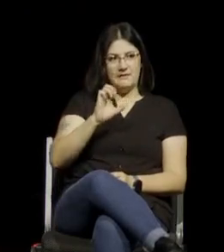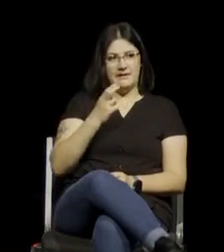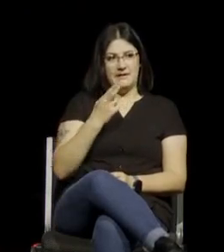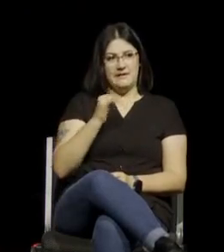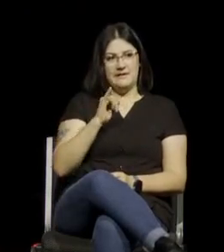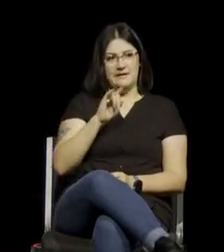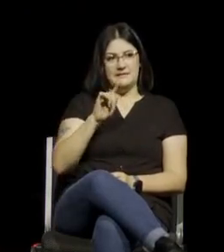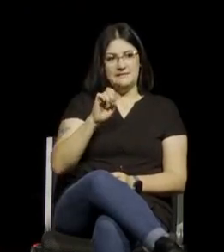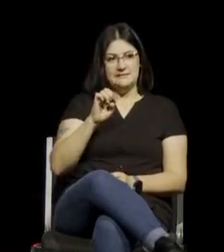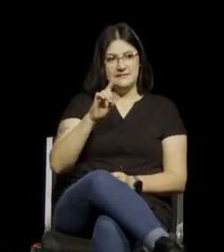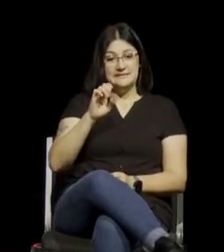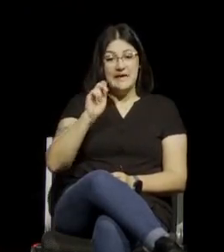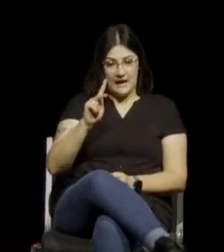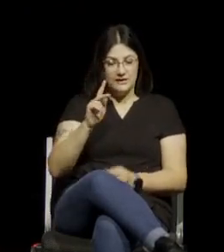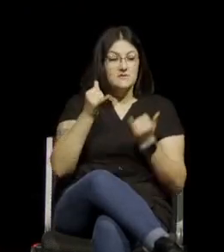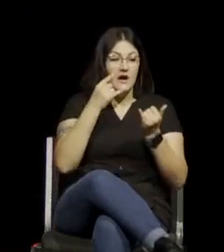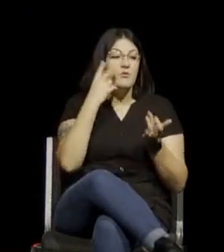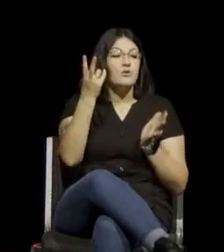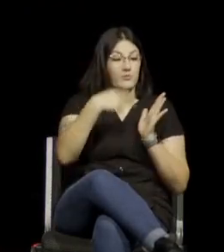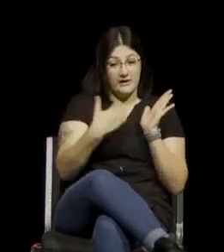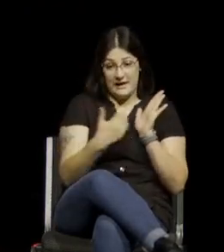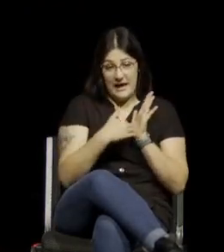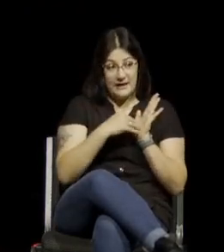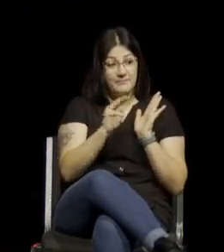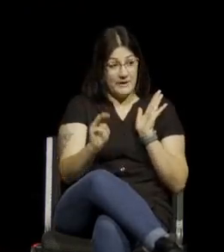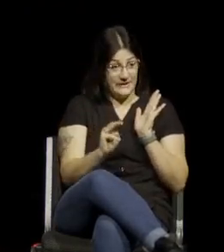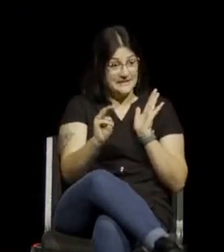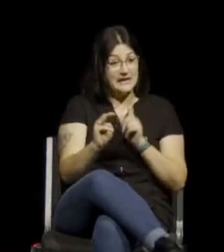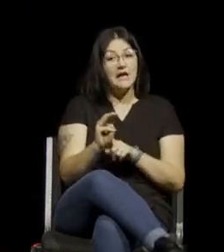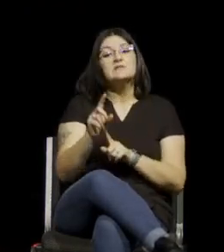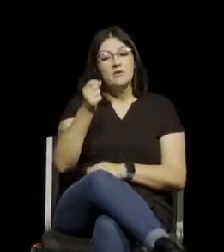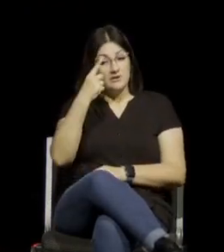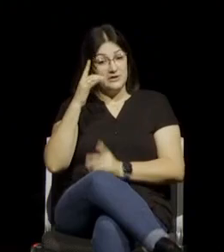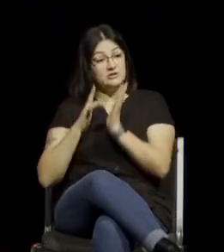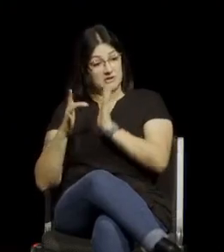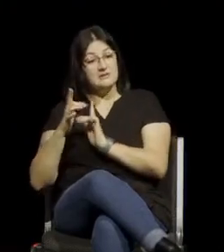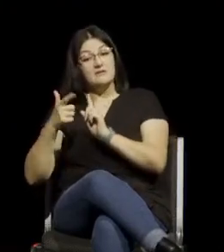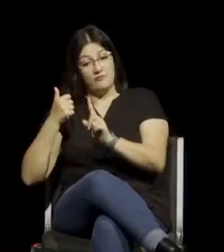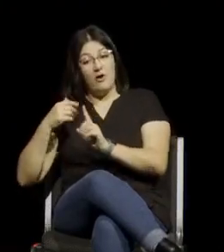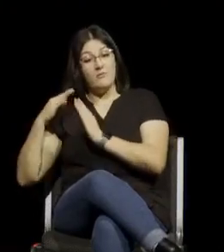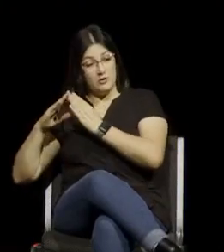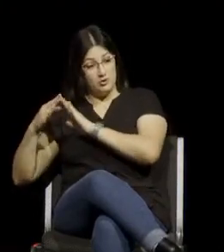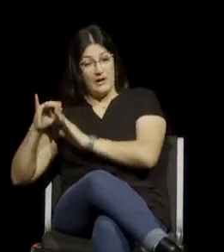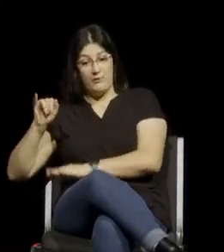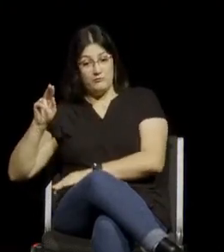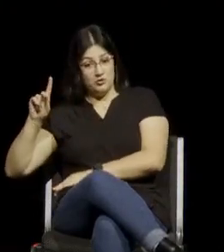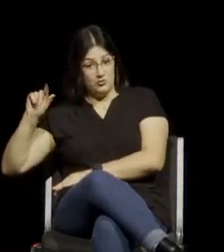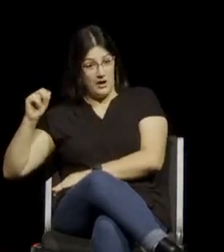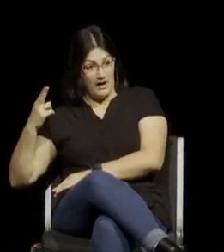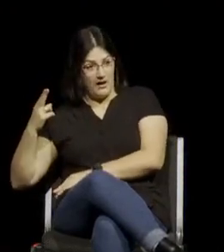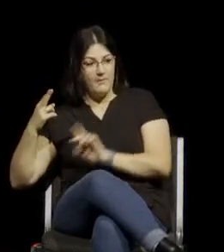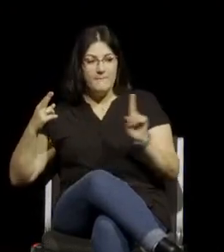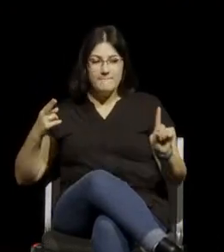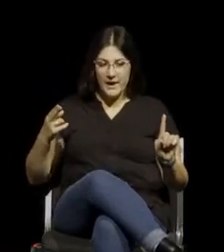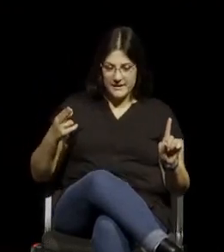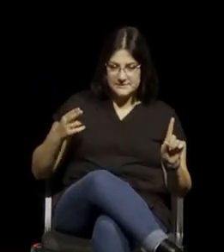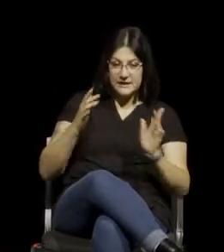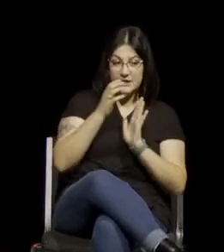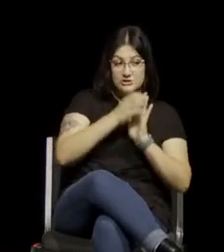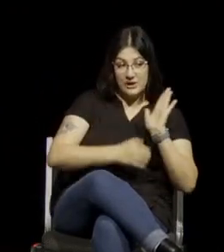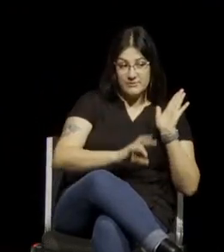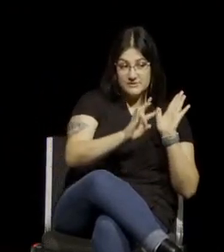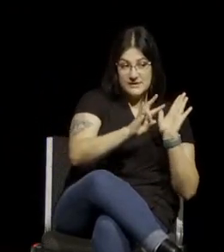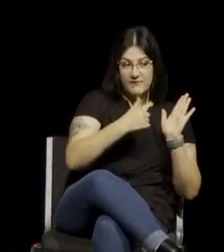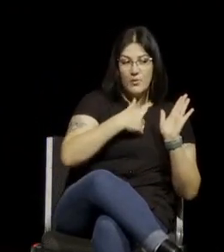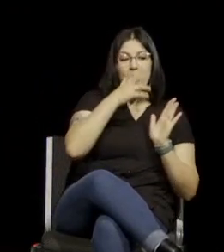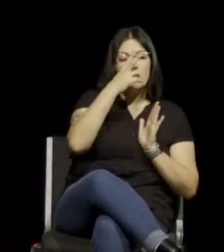chapter 7, and we're going to read a good bit of scripture. So yes, Jesus was from the tribe of Judah. But in chapter 7, we're going to read a